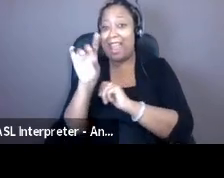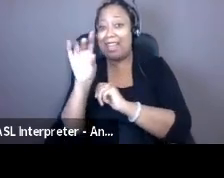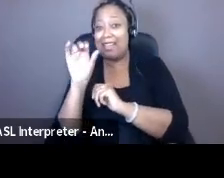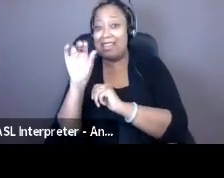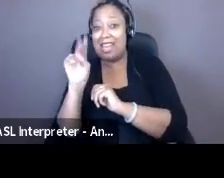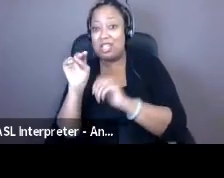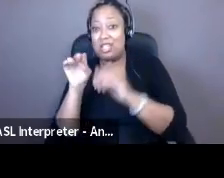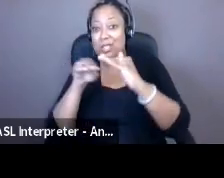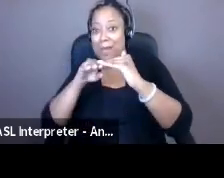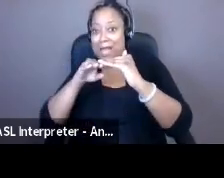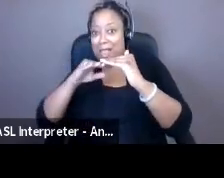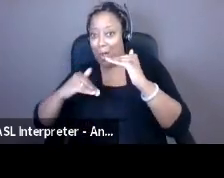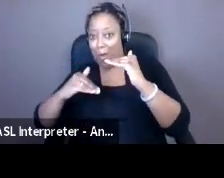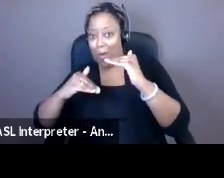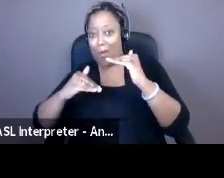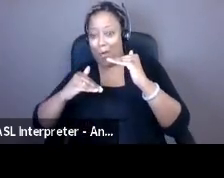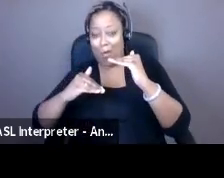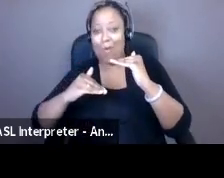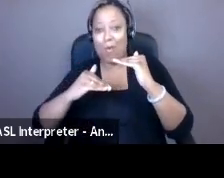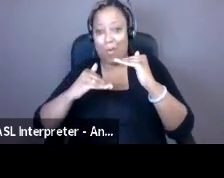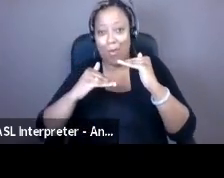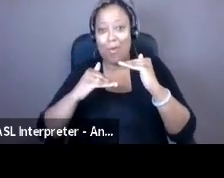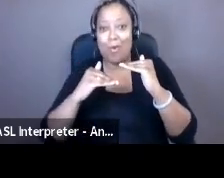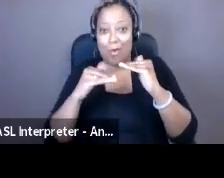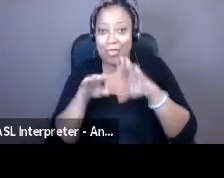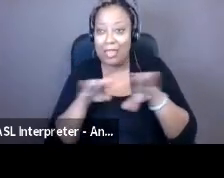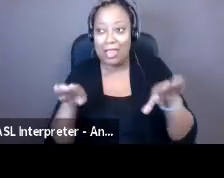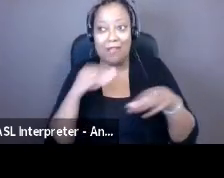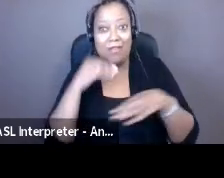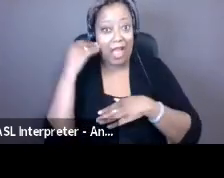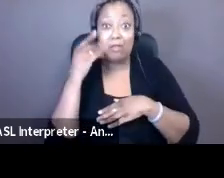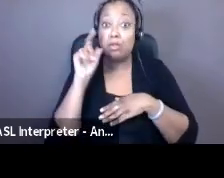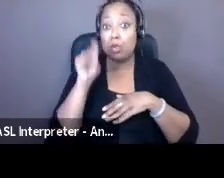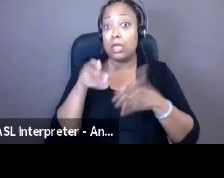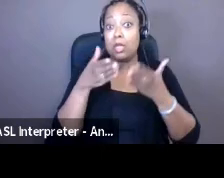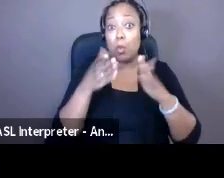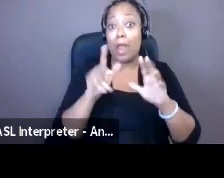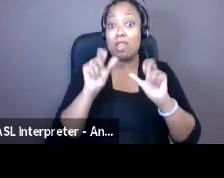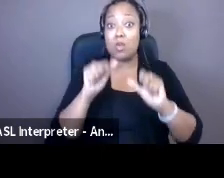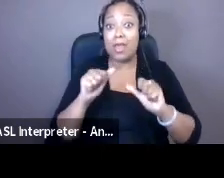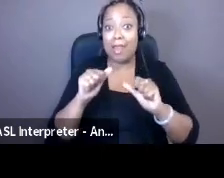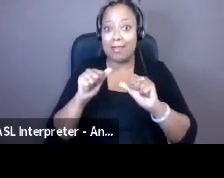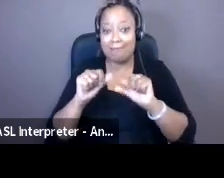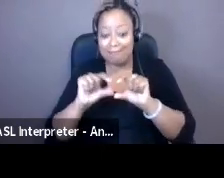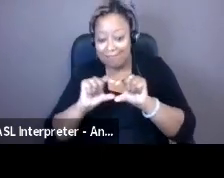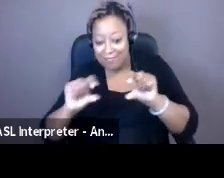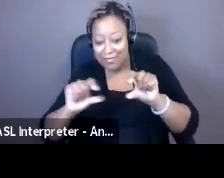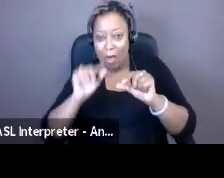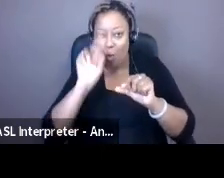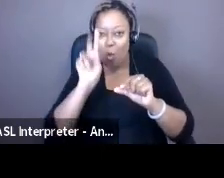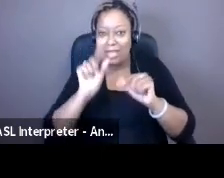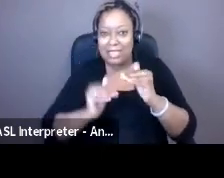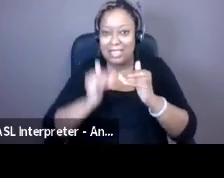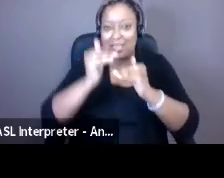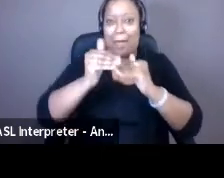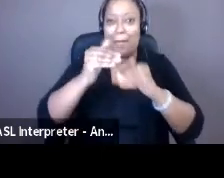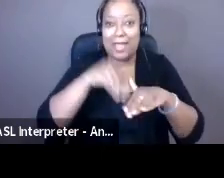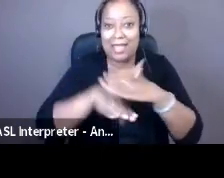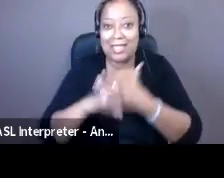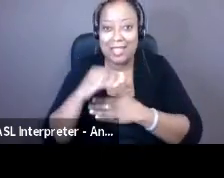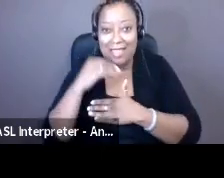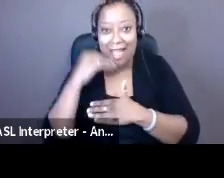house. So you're going to need a way to get up that 1 or 2 steps to get into the house. And you can see